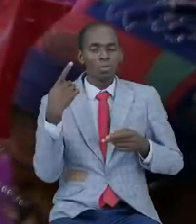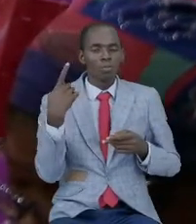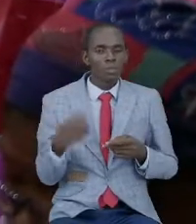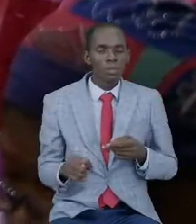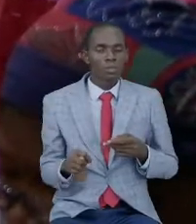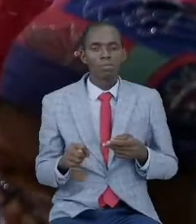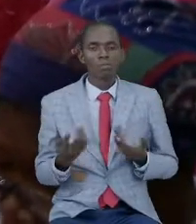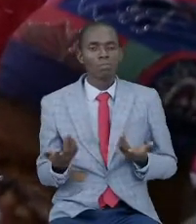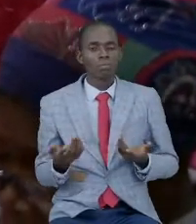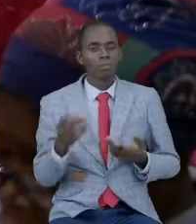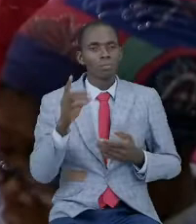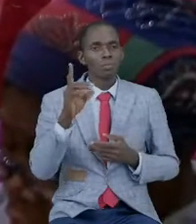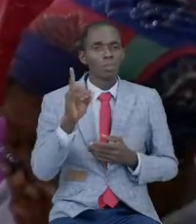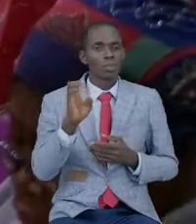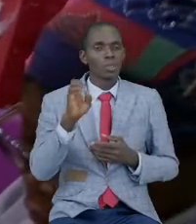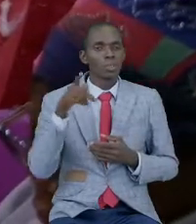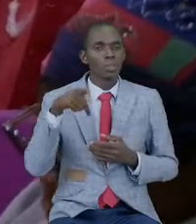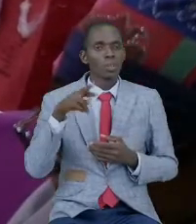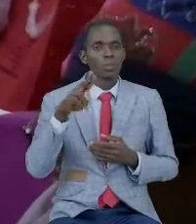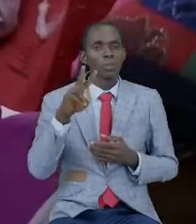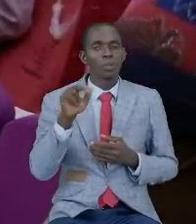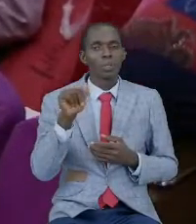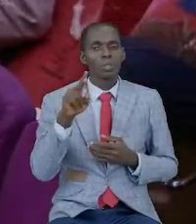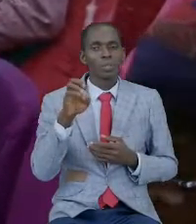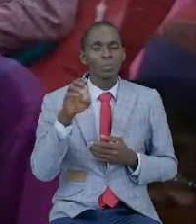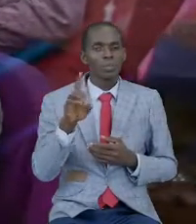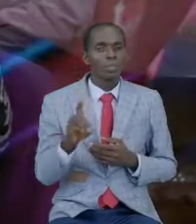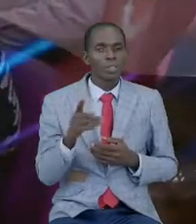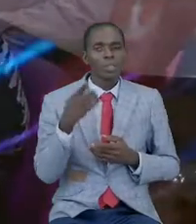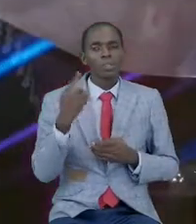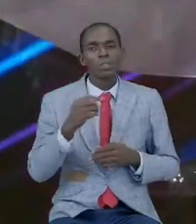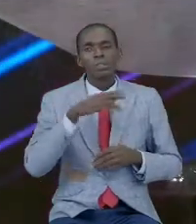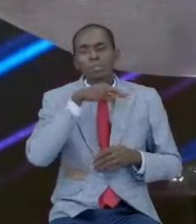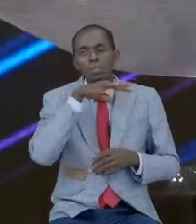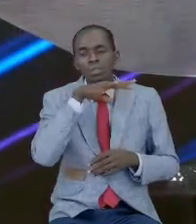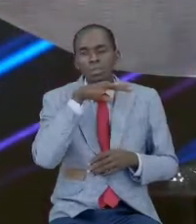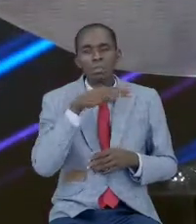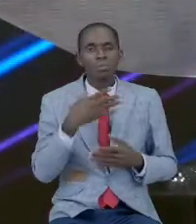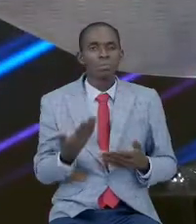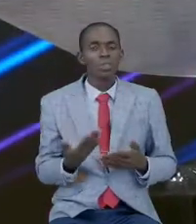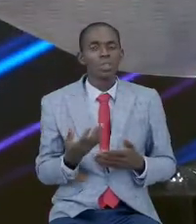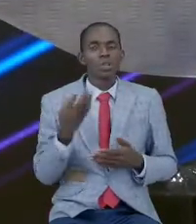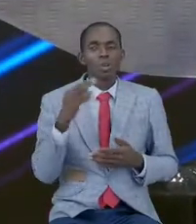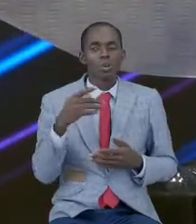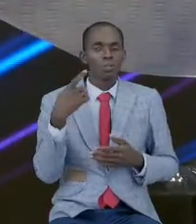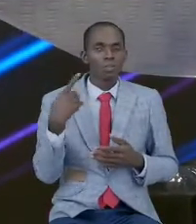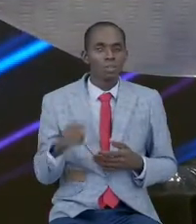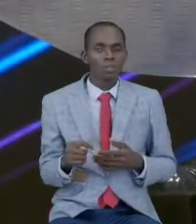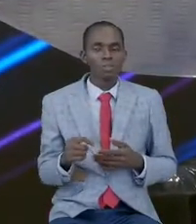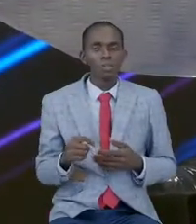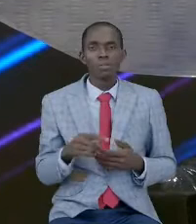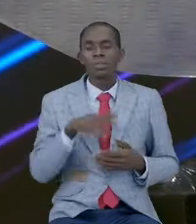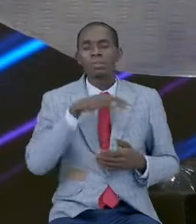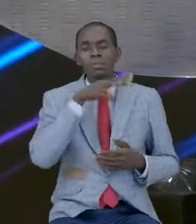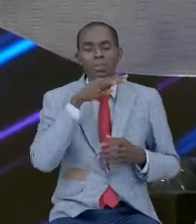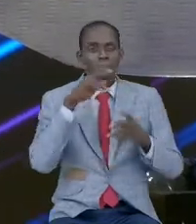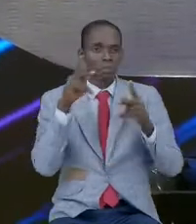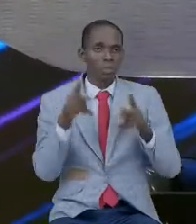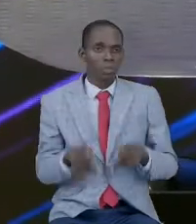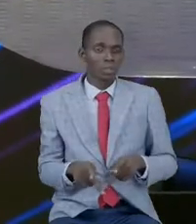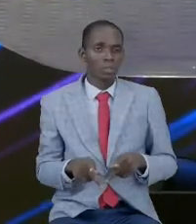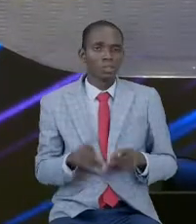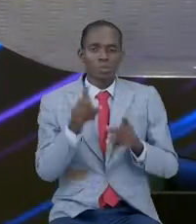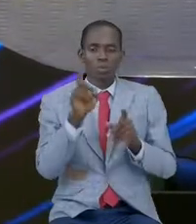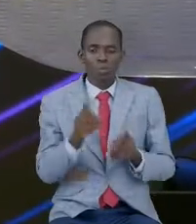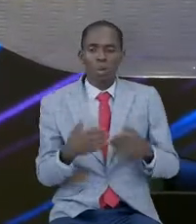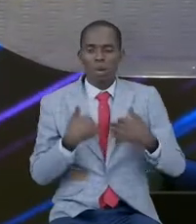depraved and of the defiled and of the defiant. You must have come